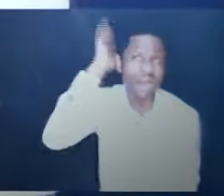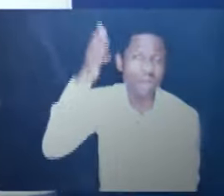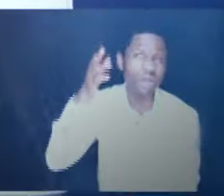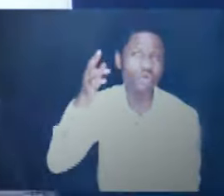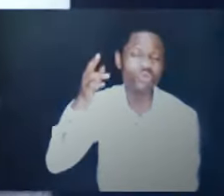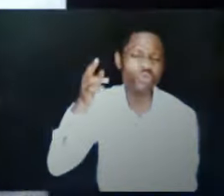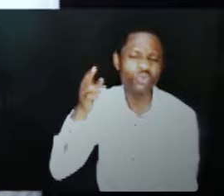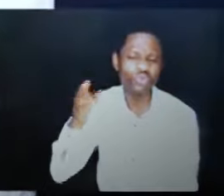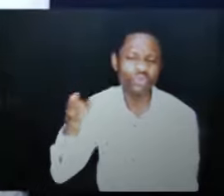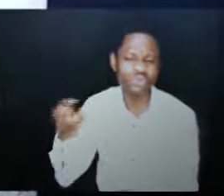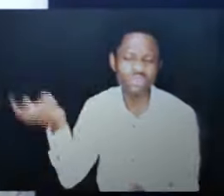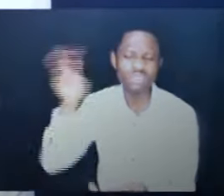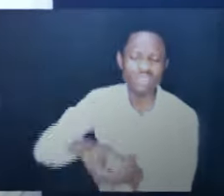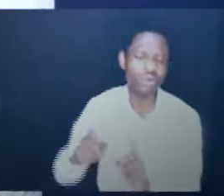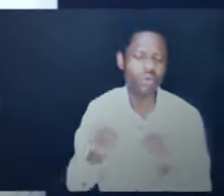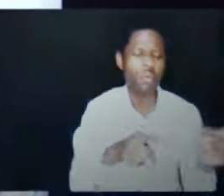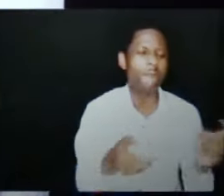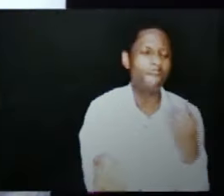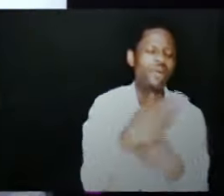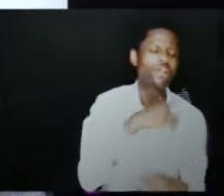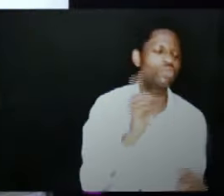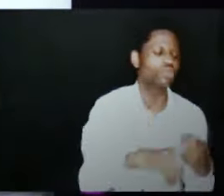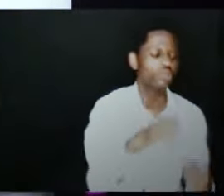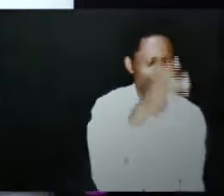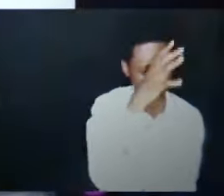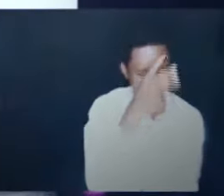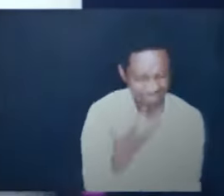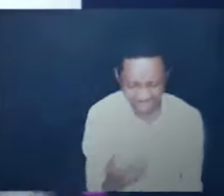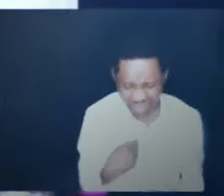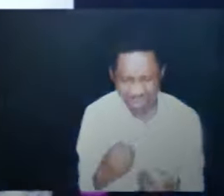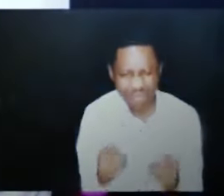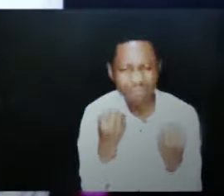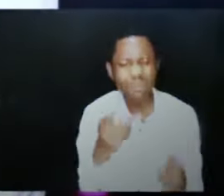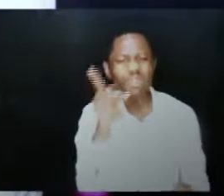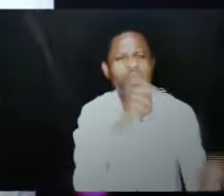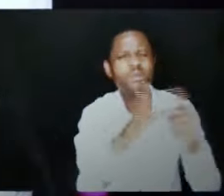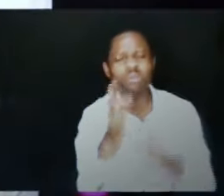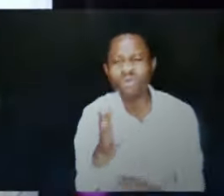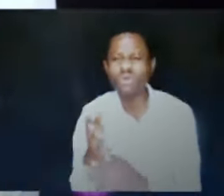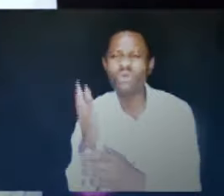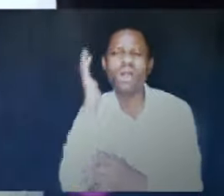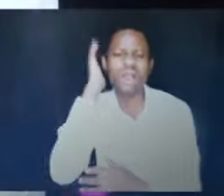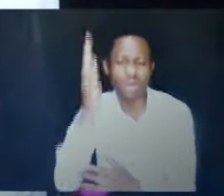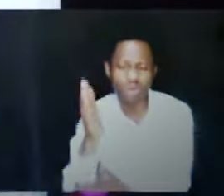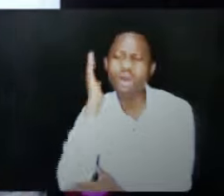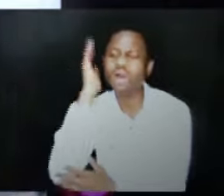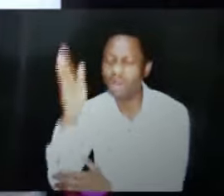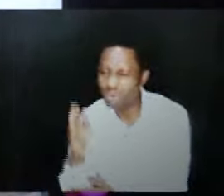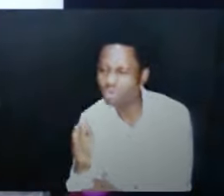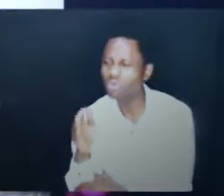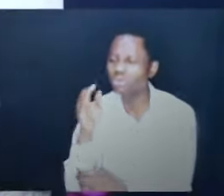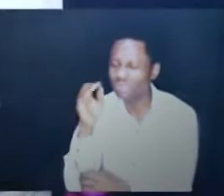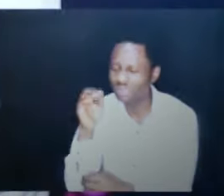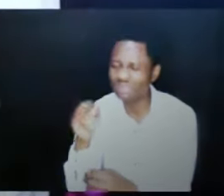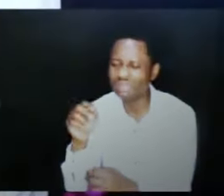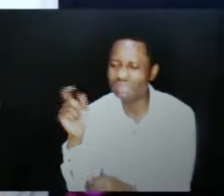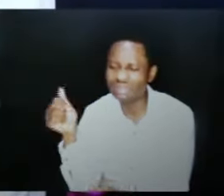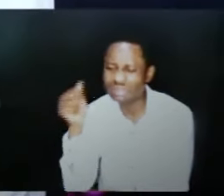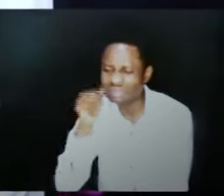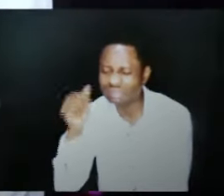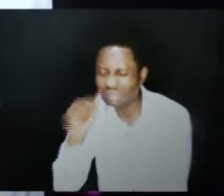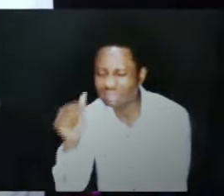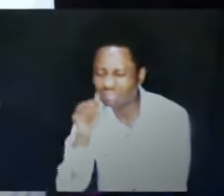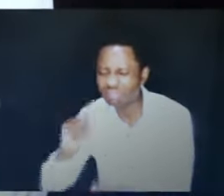There are many of us who keep saying, I will leave that man. I will not follow that man again. I will. But you will